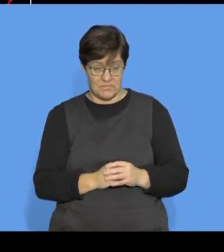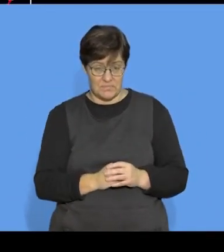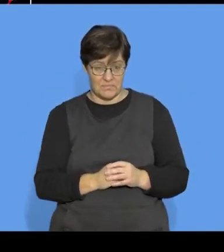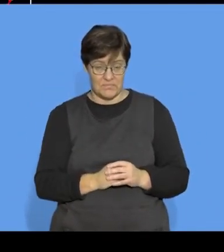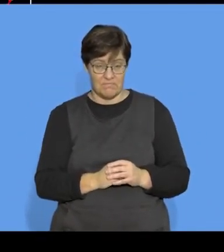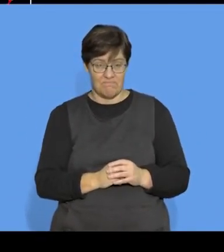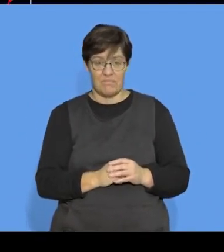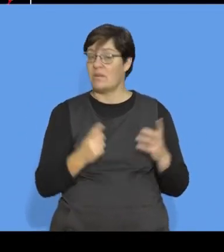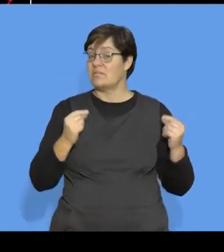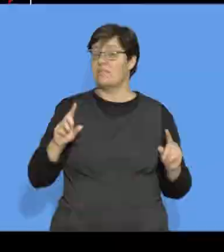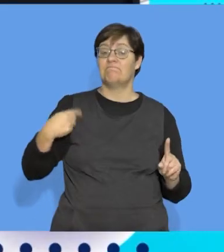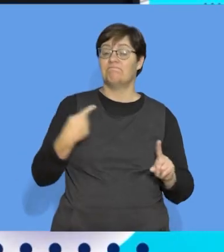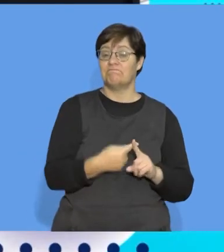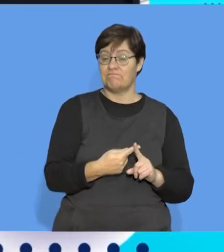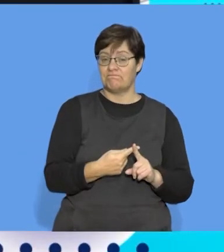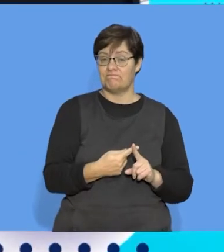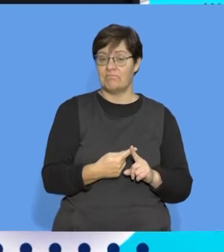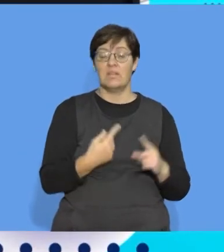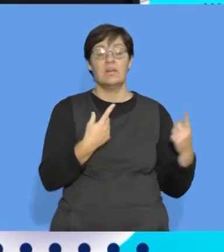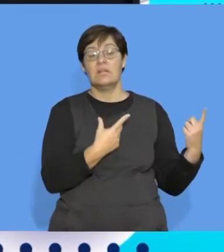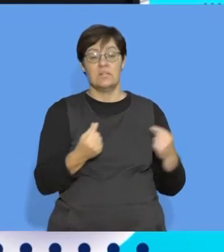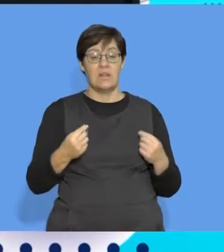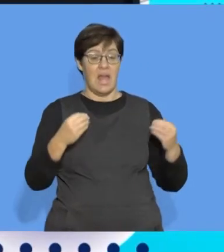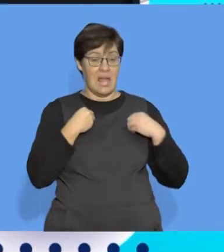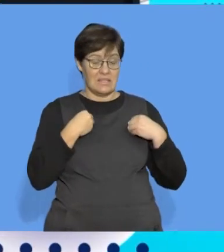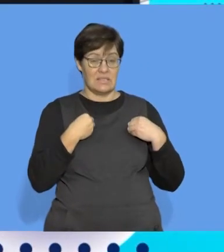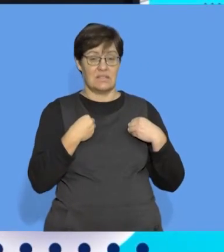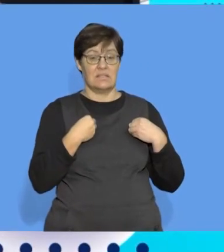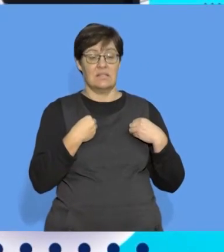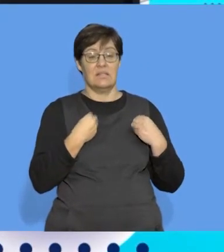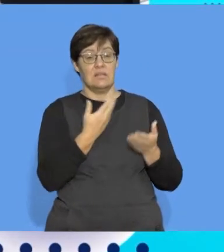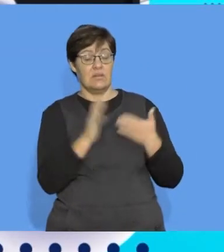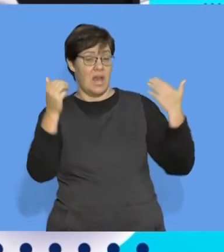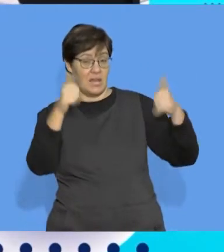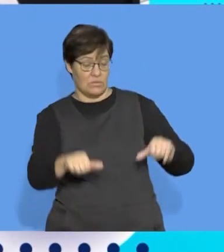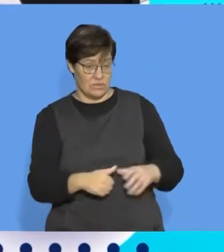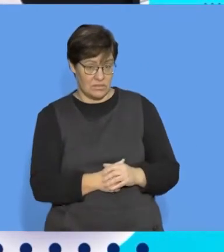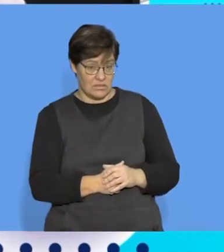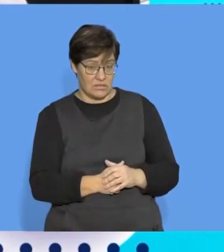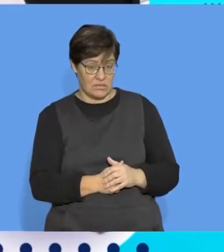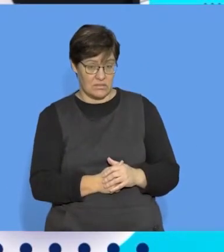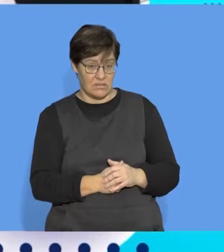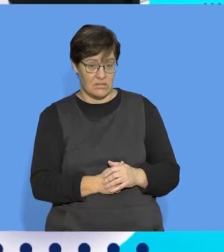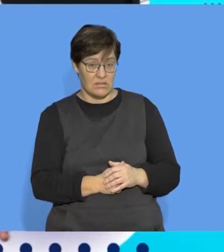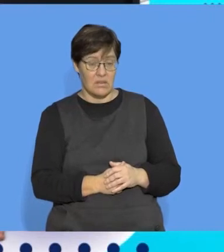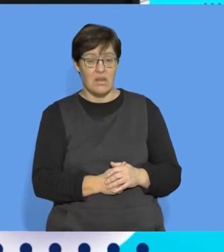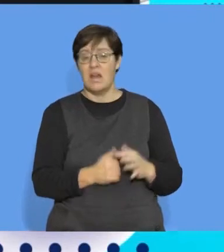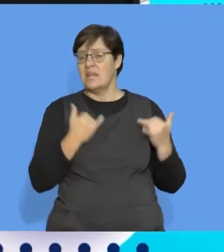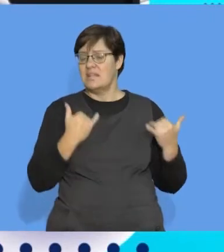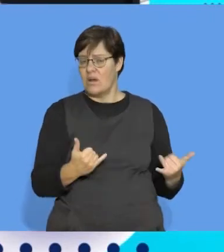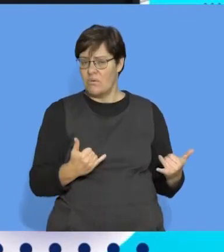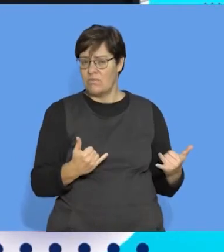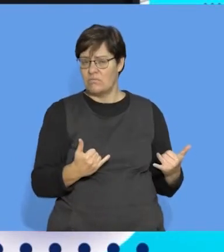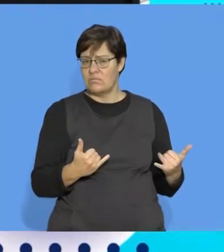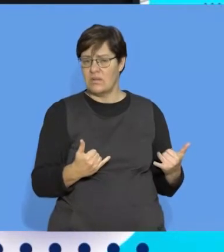120,000 Rand. Okay, guys, what have we done in this segment? We've done the asset disposal account. And now